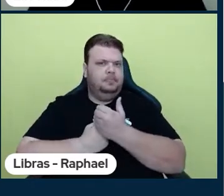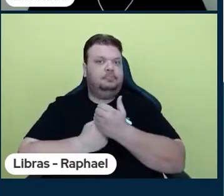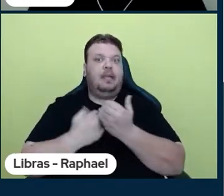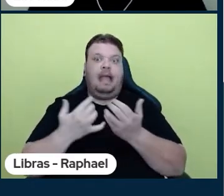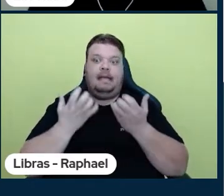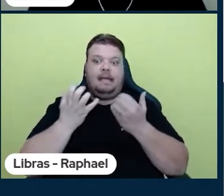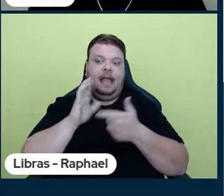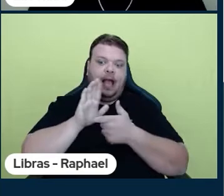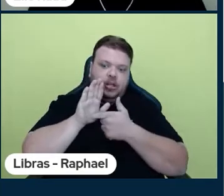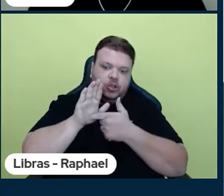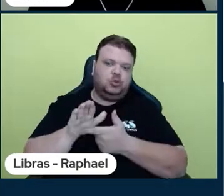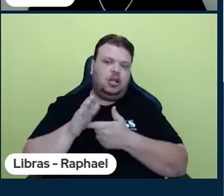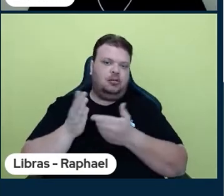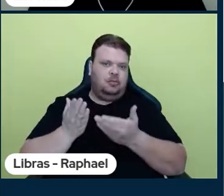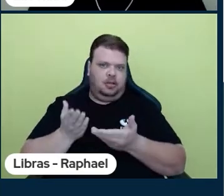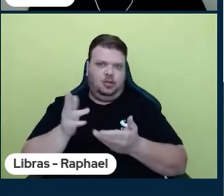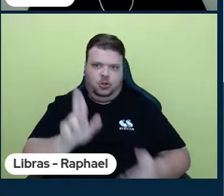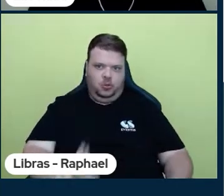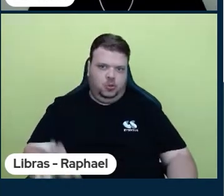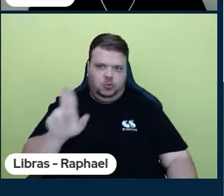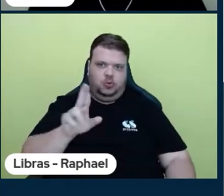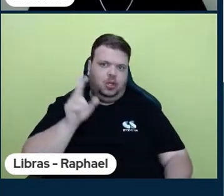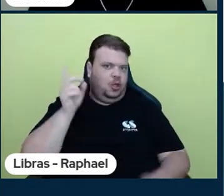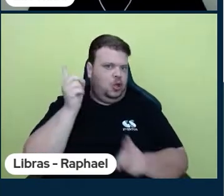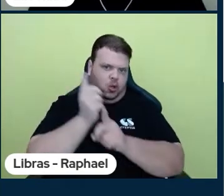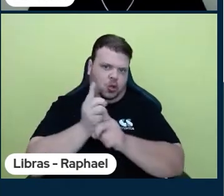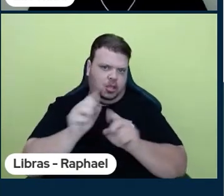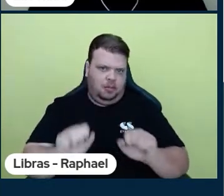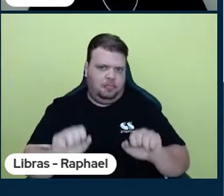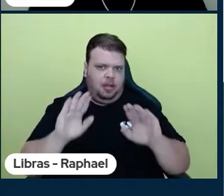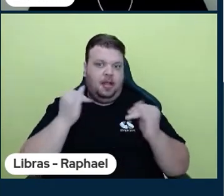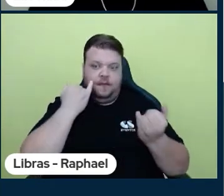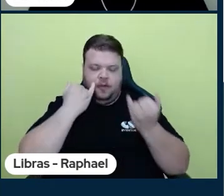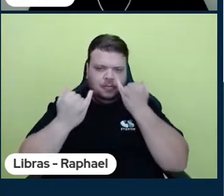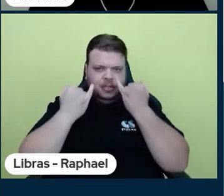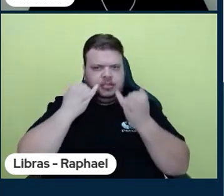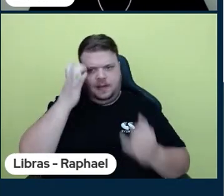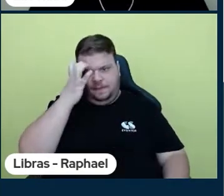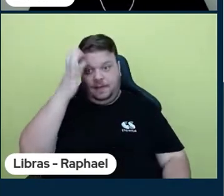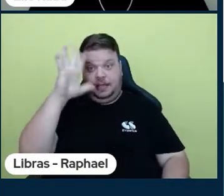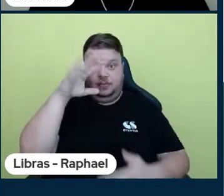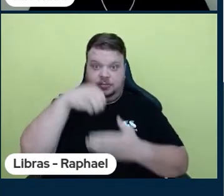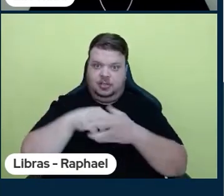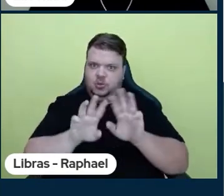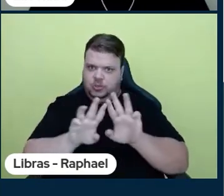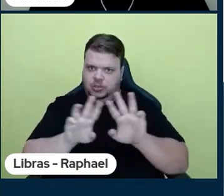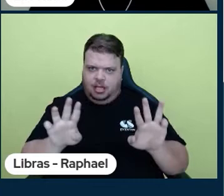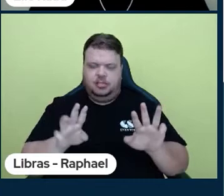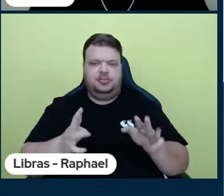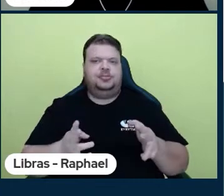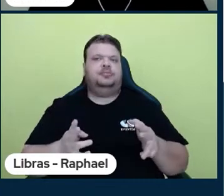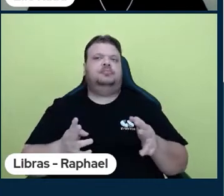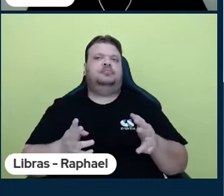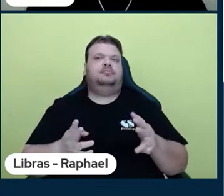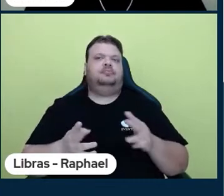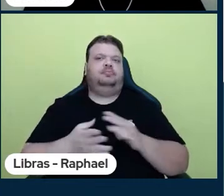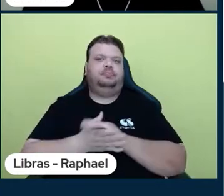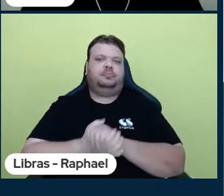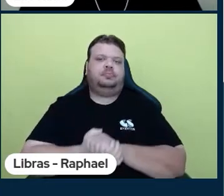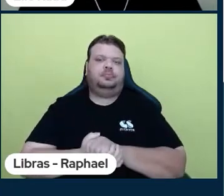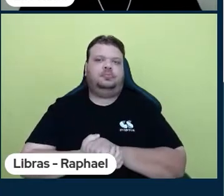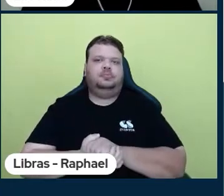like a good UI navigation, a good search functionality, a good chatbot, everything plays a good and